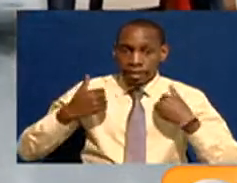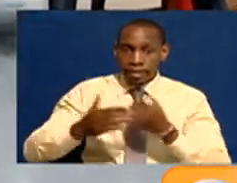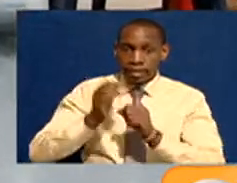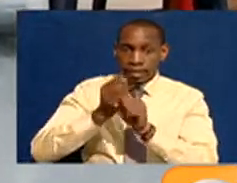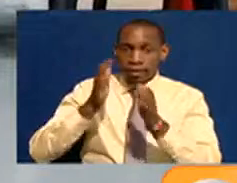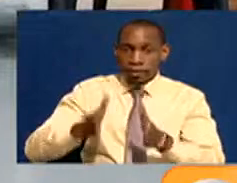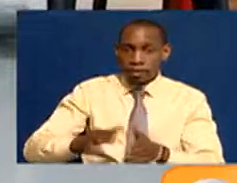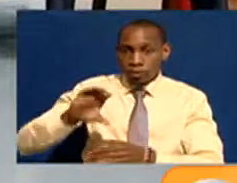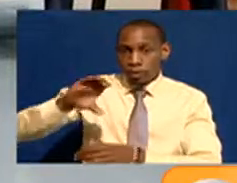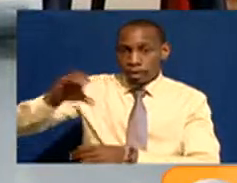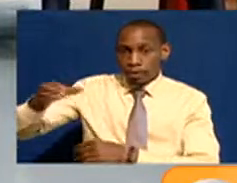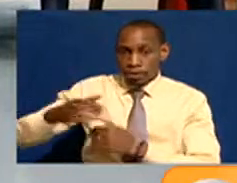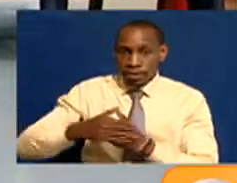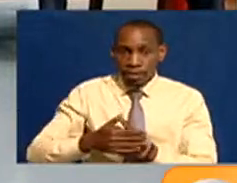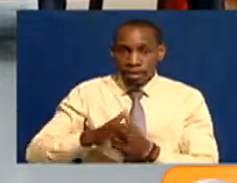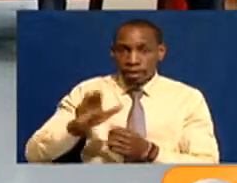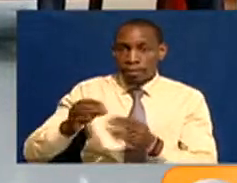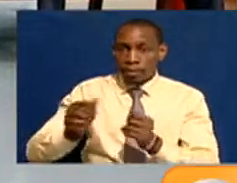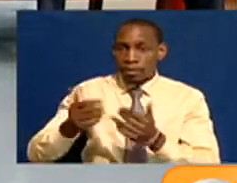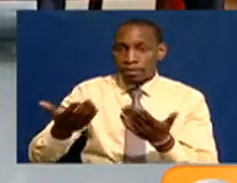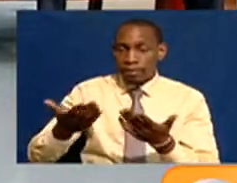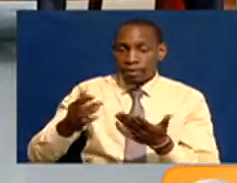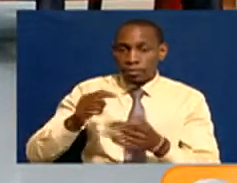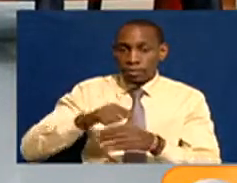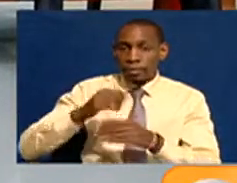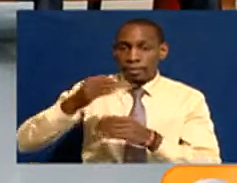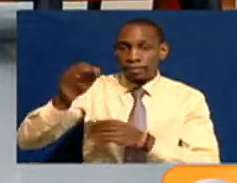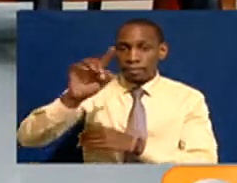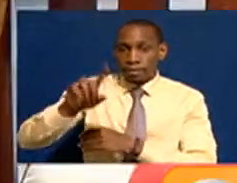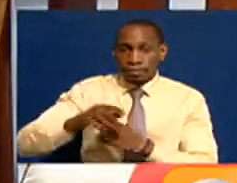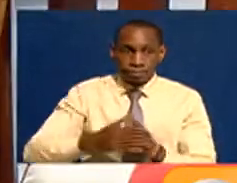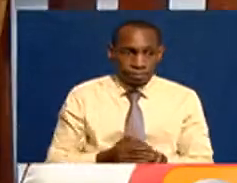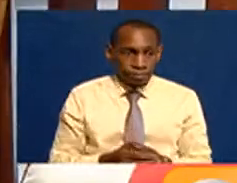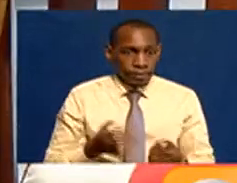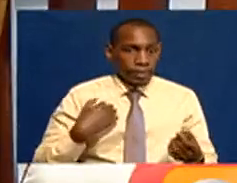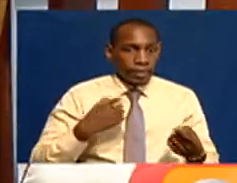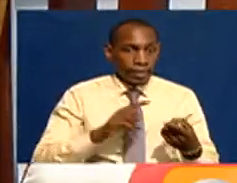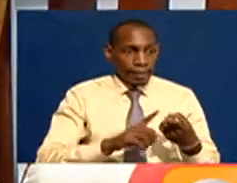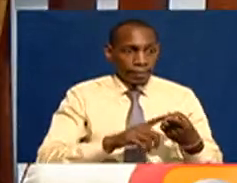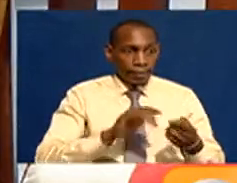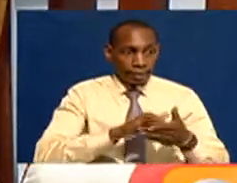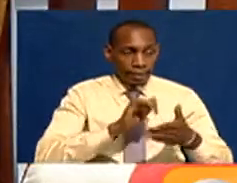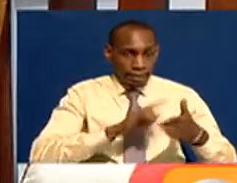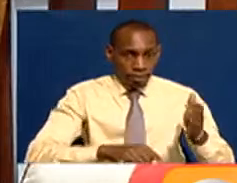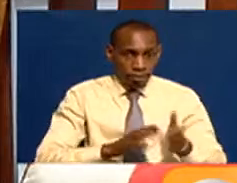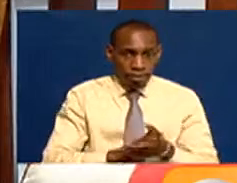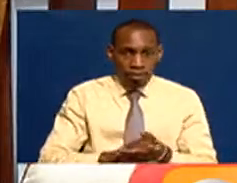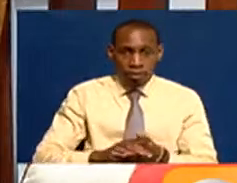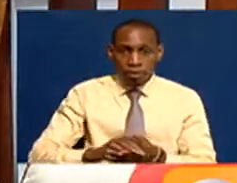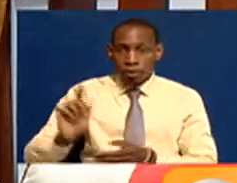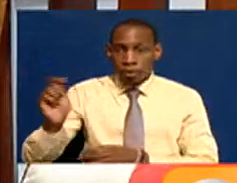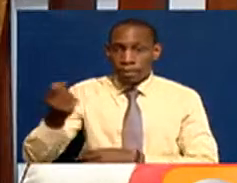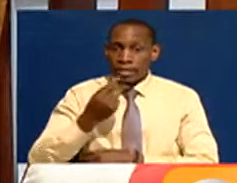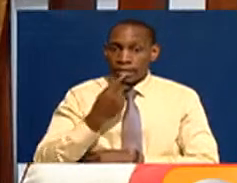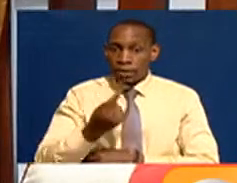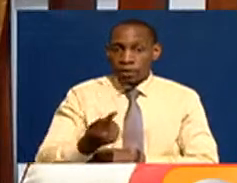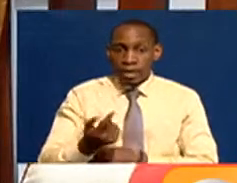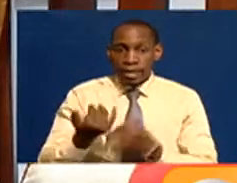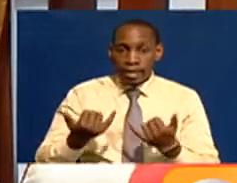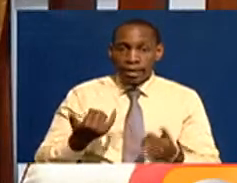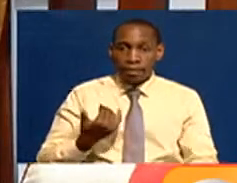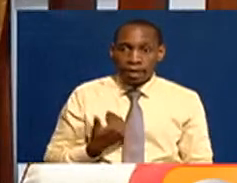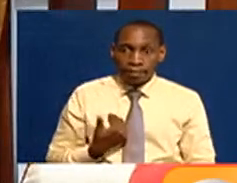workers in the counties. How do you avoid that going forward? One is that from the executive order, we now have a